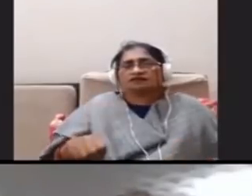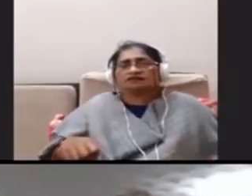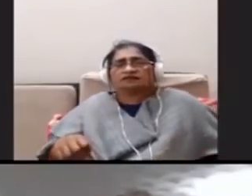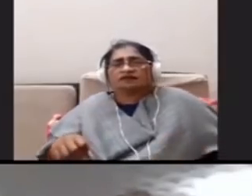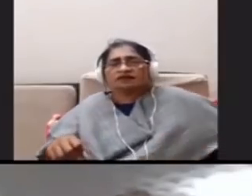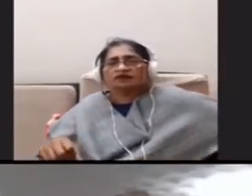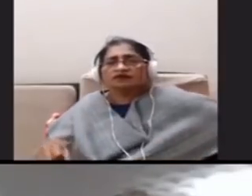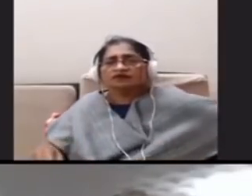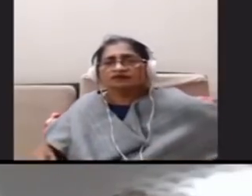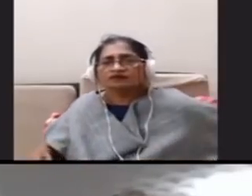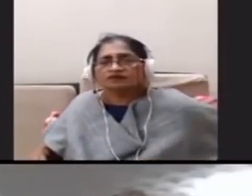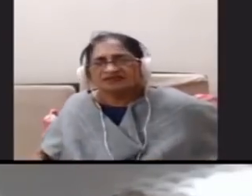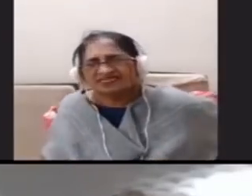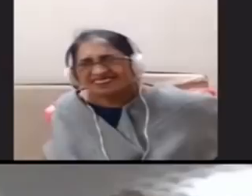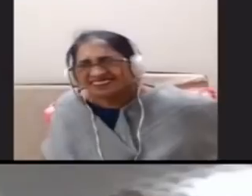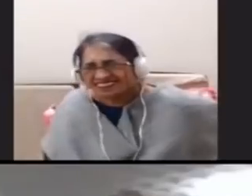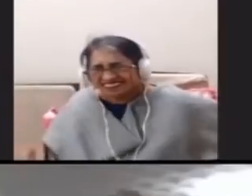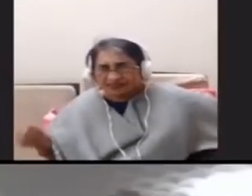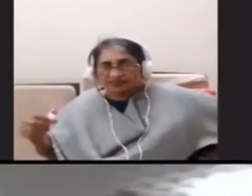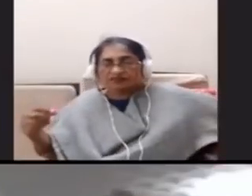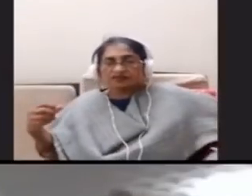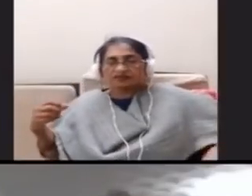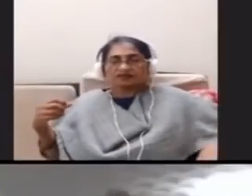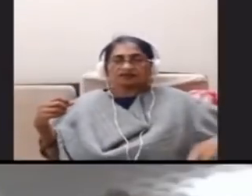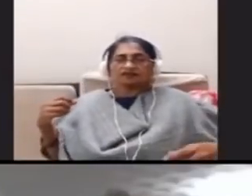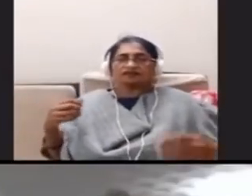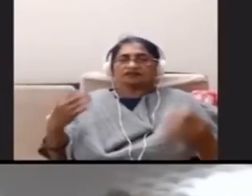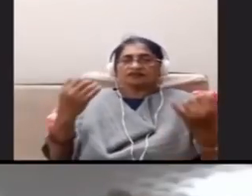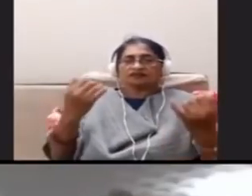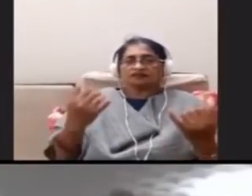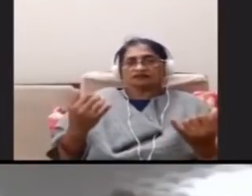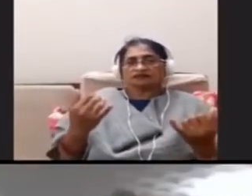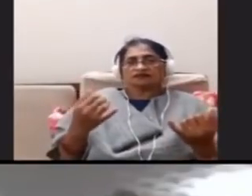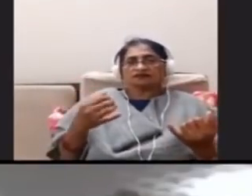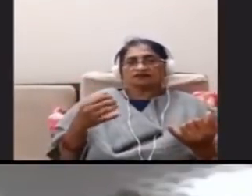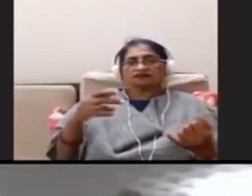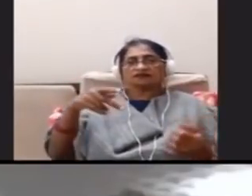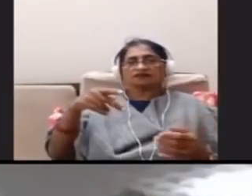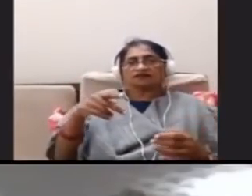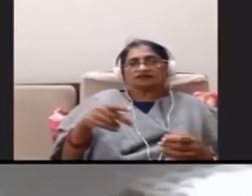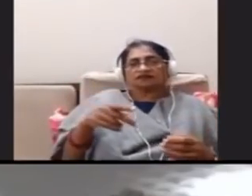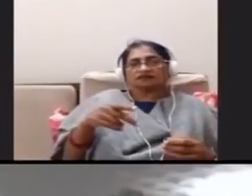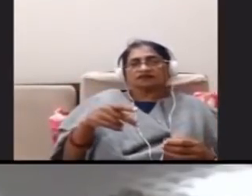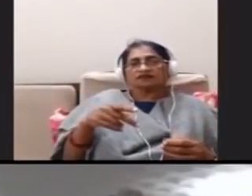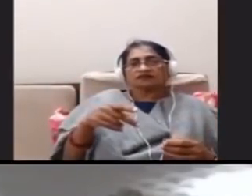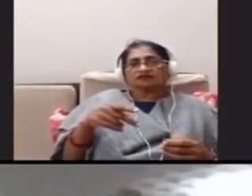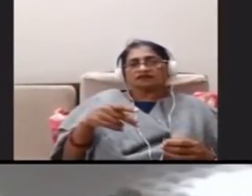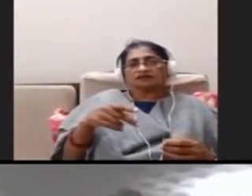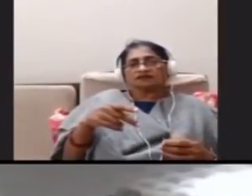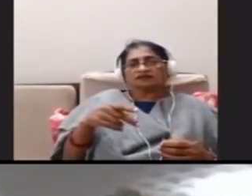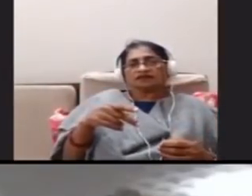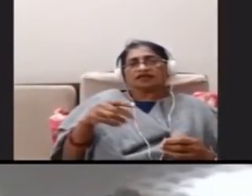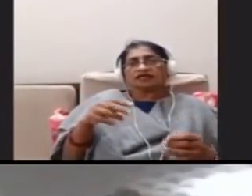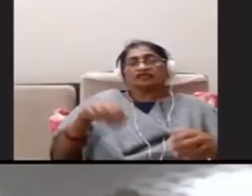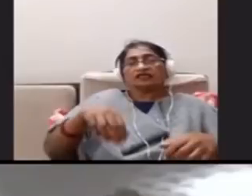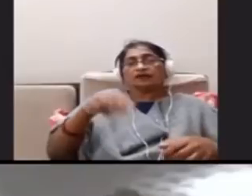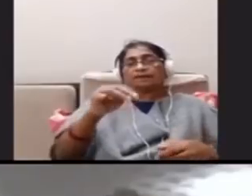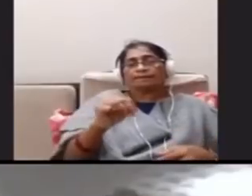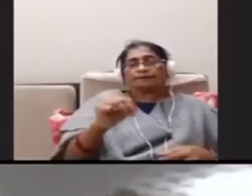those pictures, Peter. It's amazing. And now it's at the Groninger Museum.